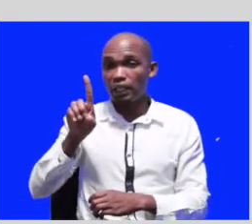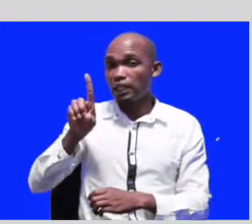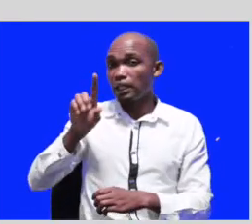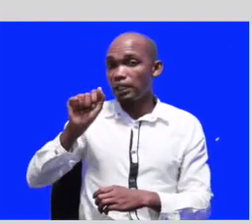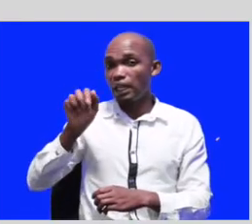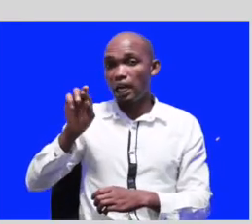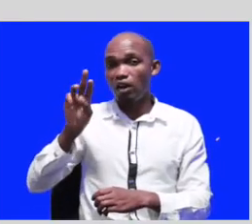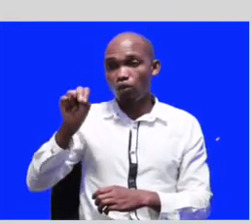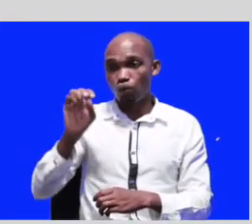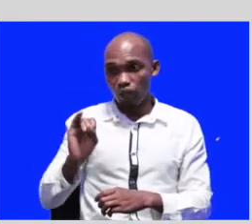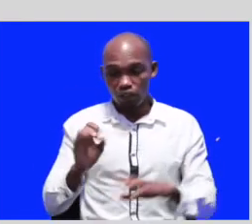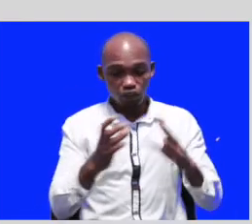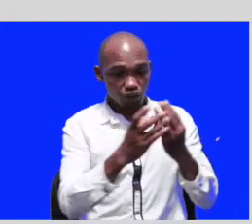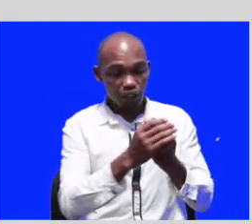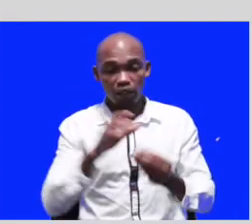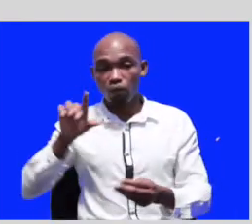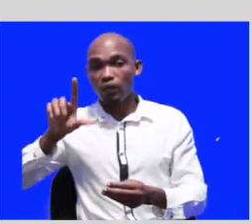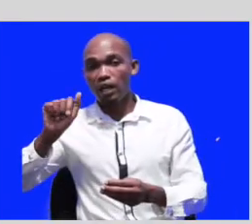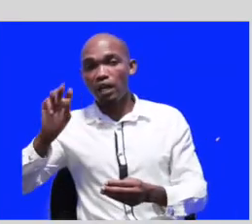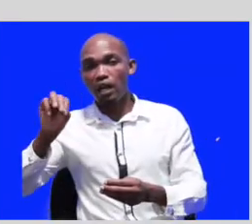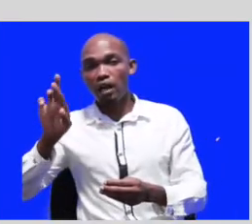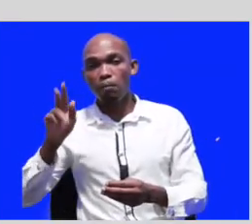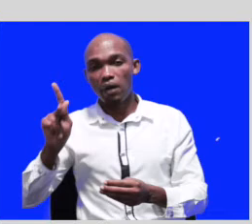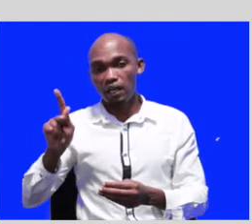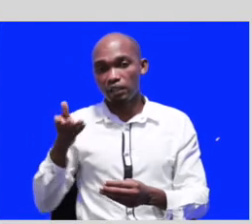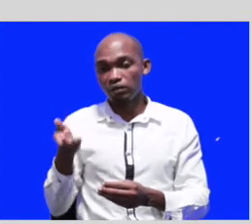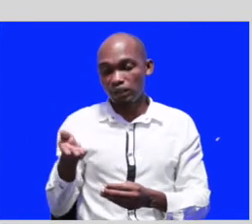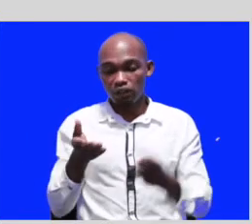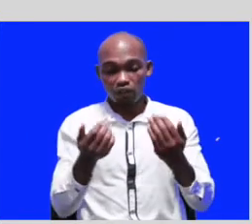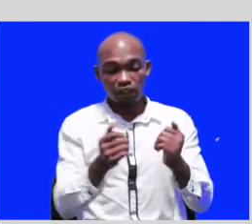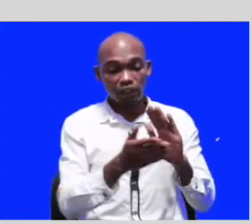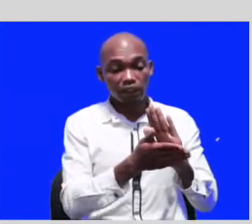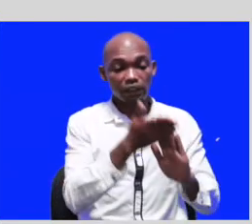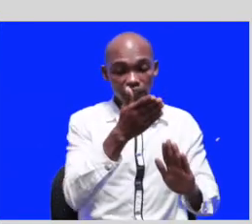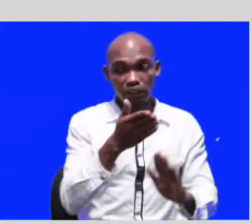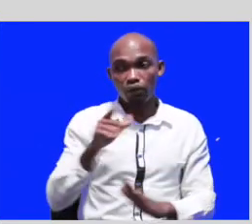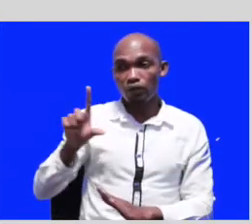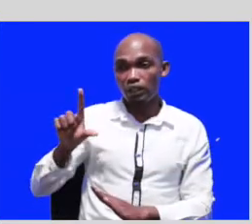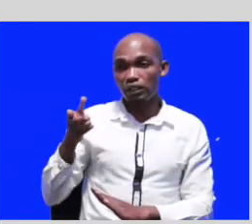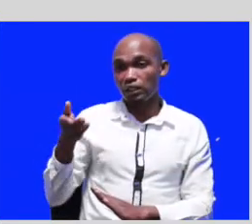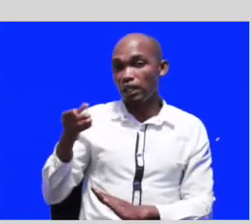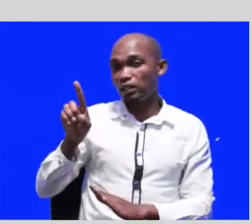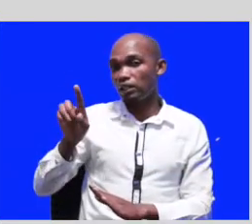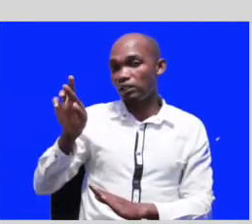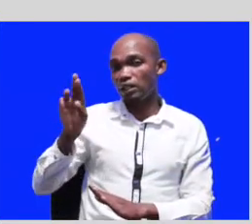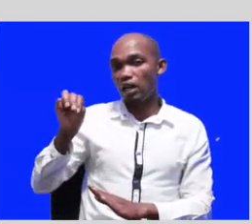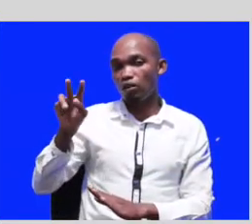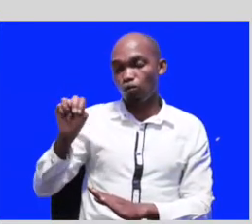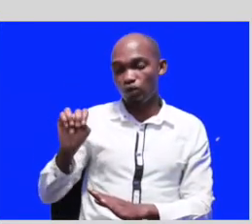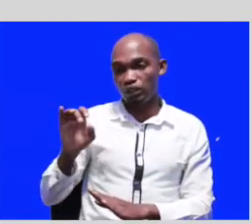Lamarck, have come up with different evidences which support evolution. To start, let's see Darwin. He was an English